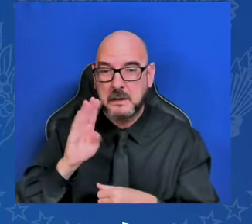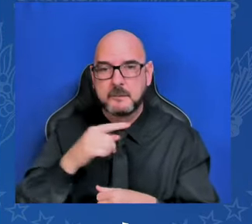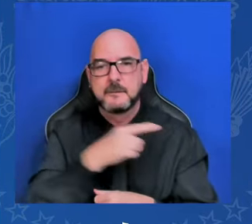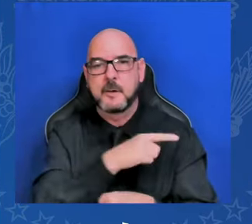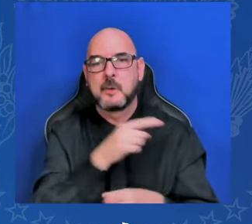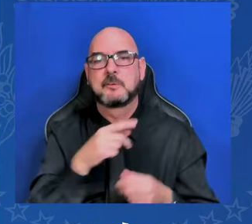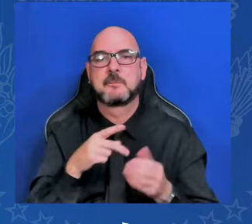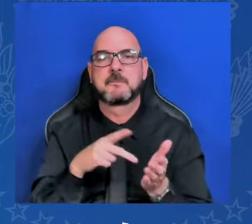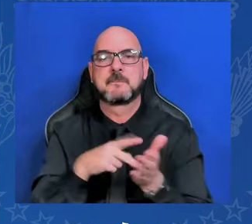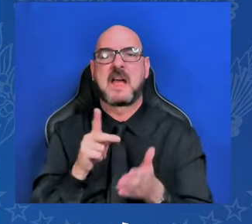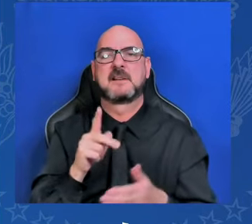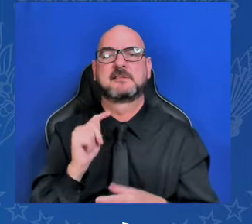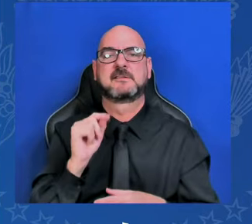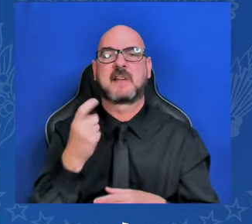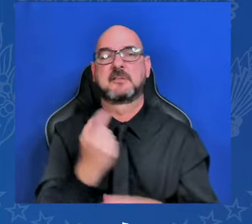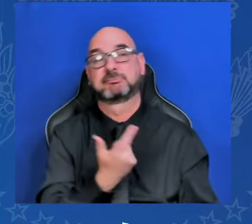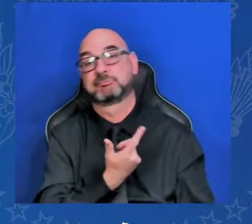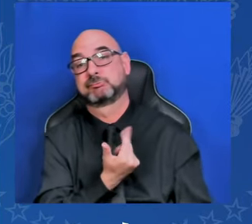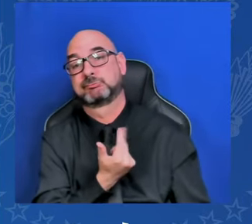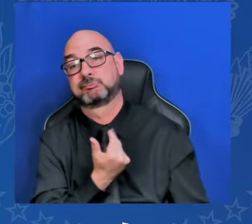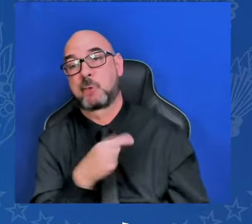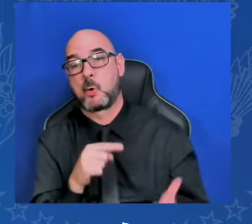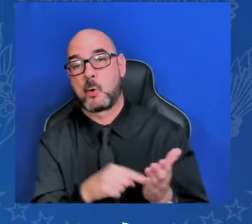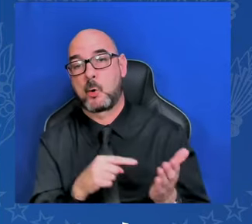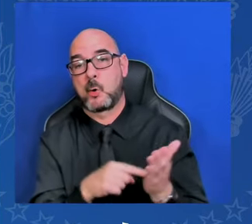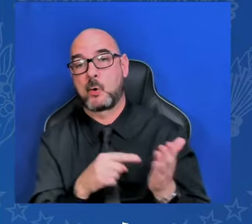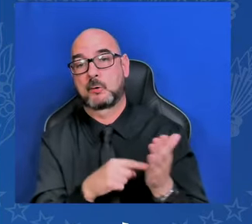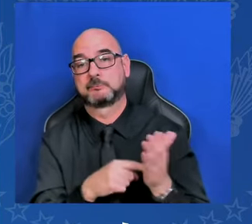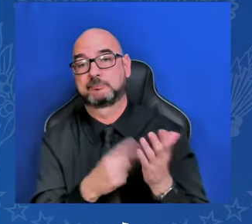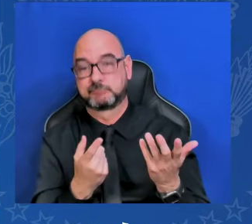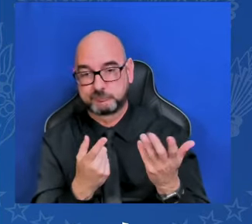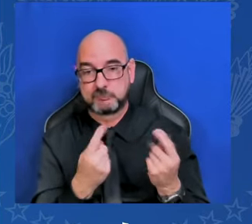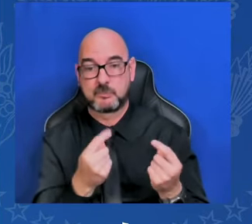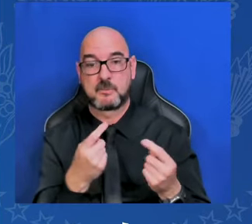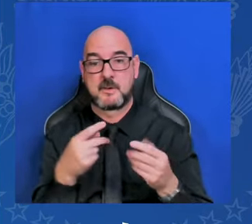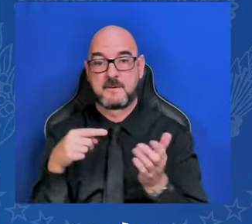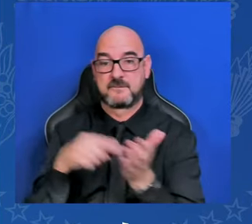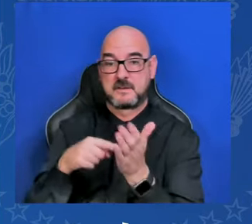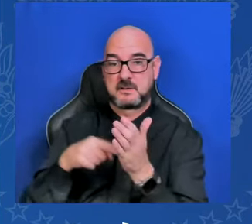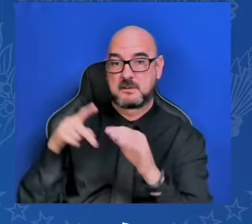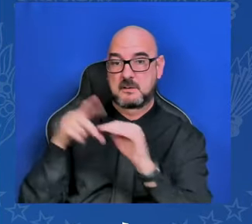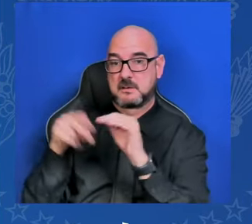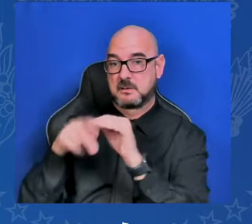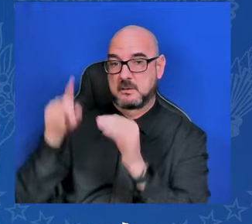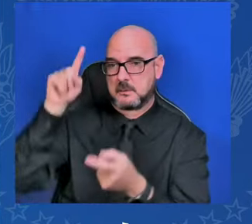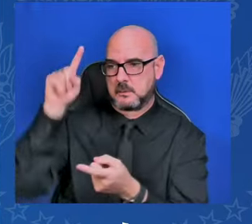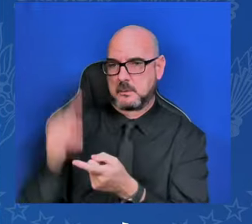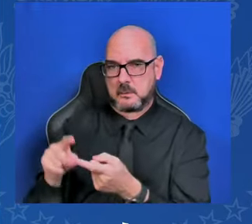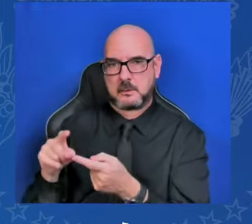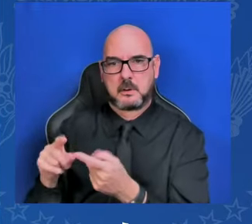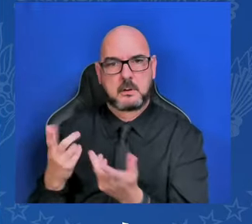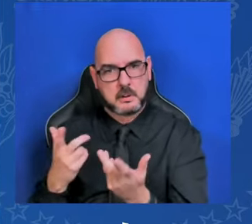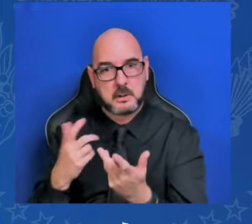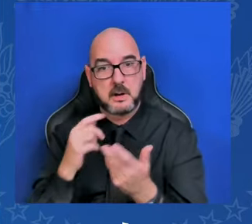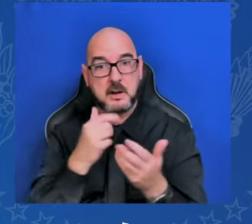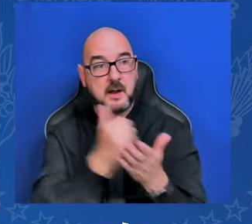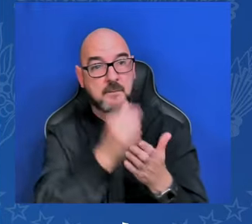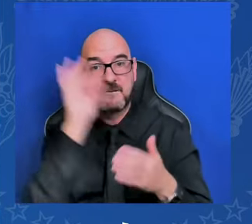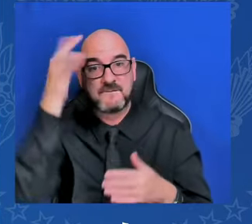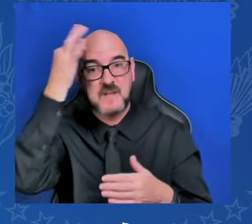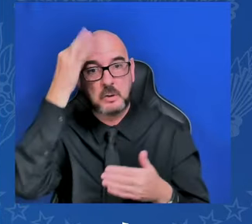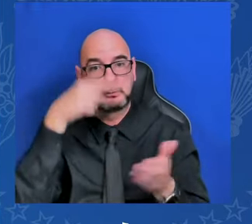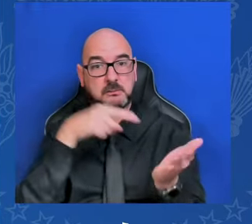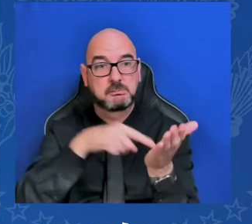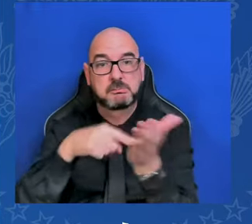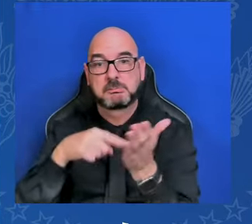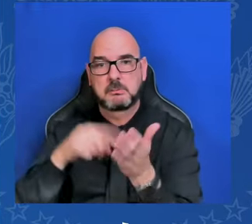deficit. We helped pay for historic investments and reduce the federal deficit. But we're not done. Trump's